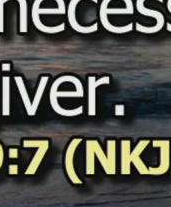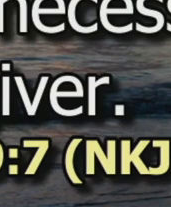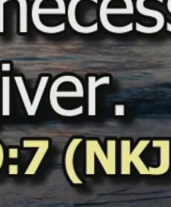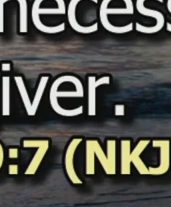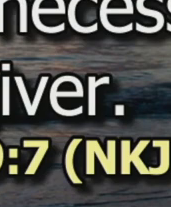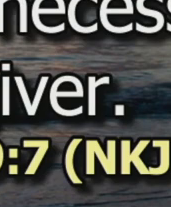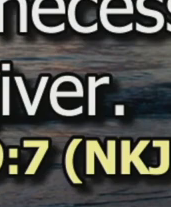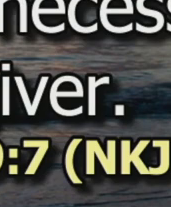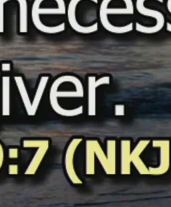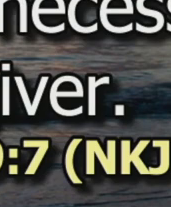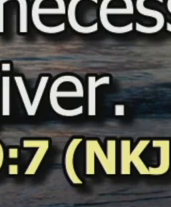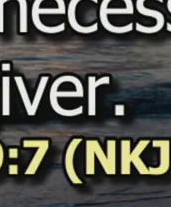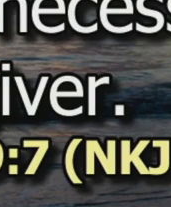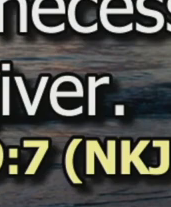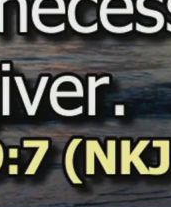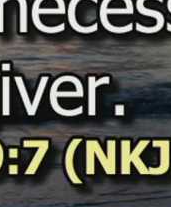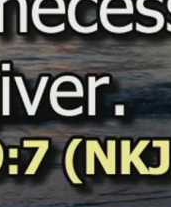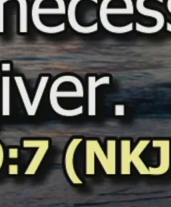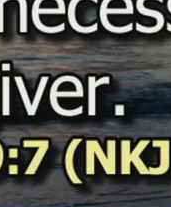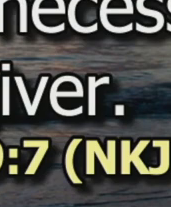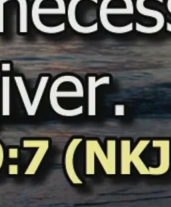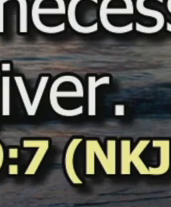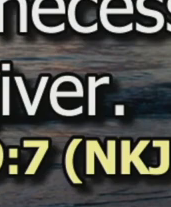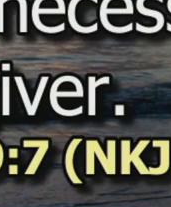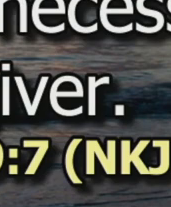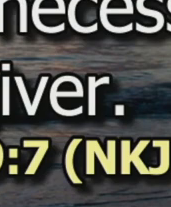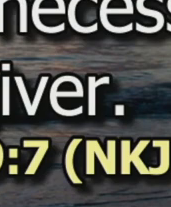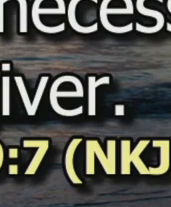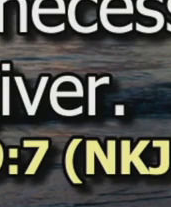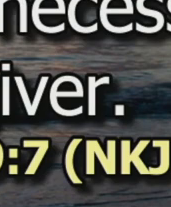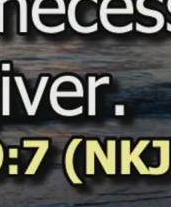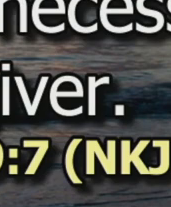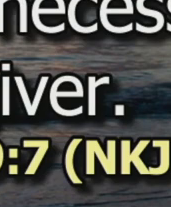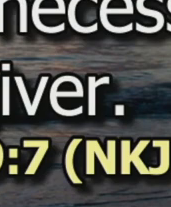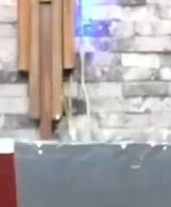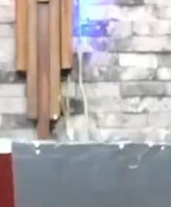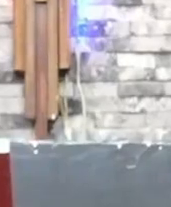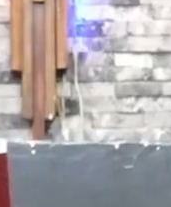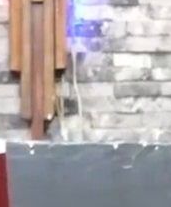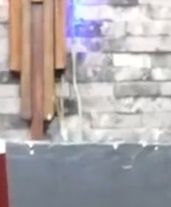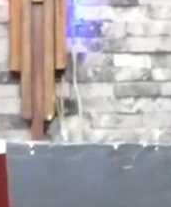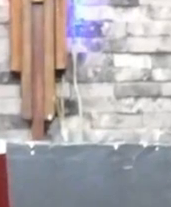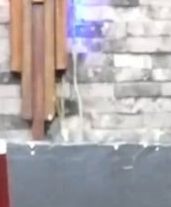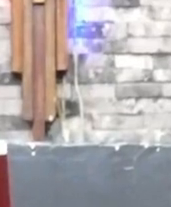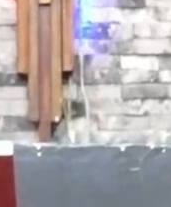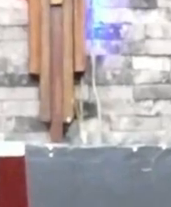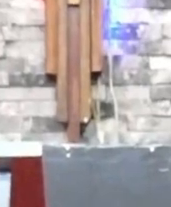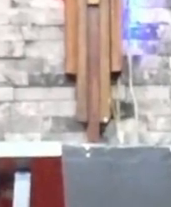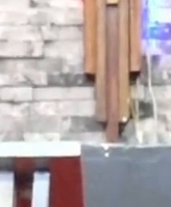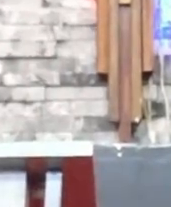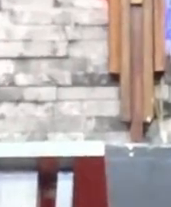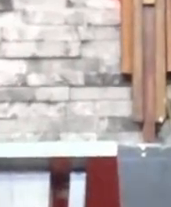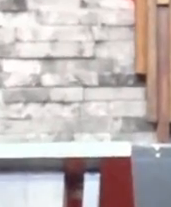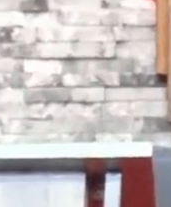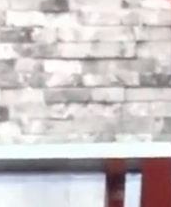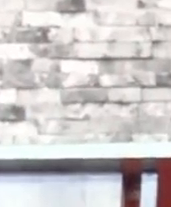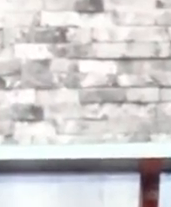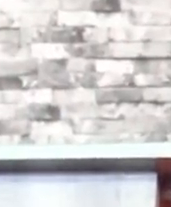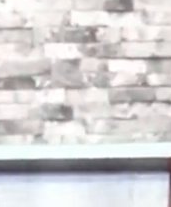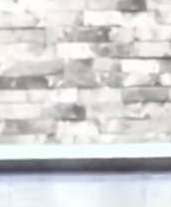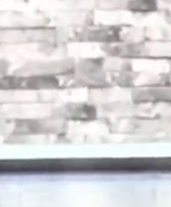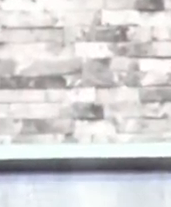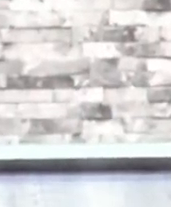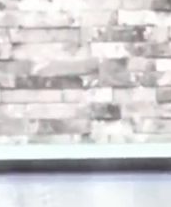should begin with a heart of love. Kwa sababu kutoa kunaanza na moyo wa upendo. Now, what do we mean by giving of